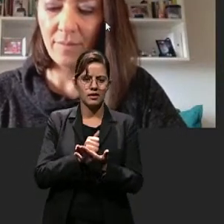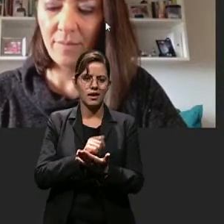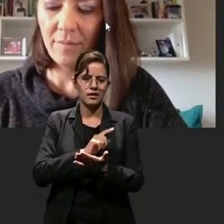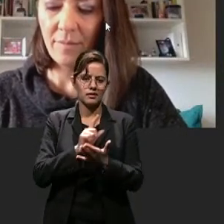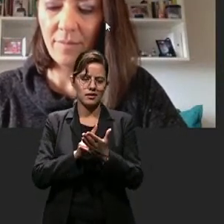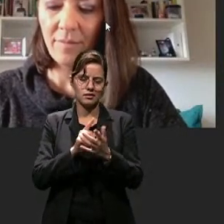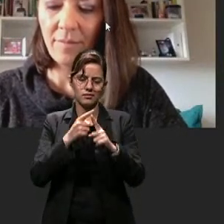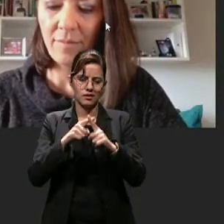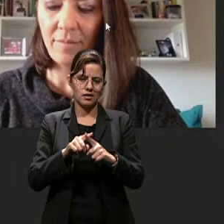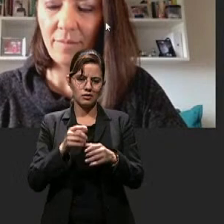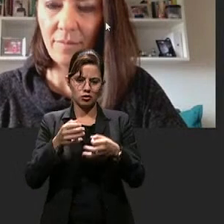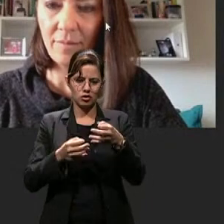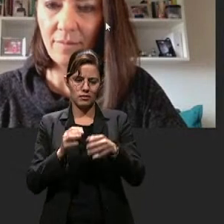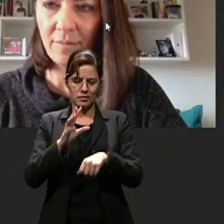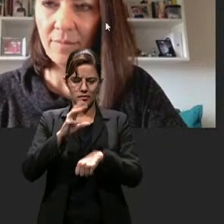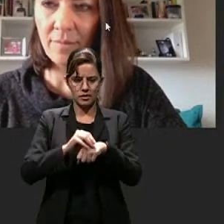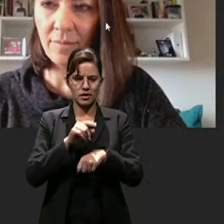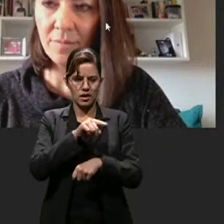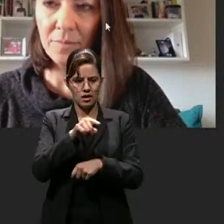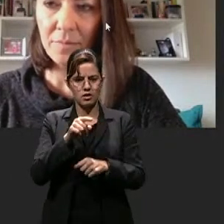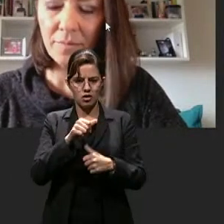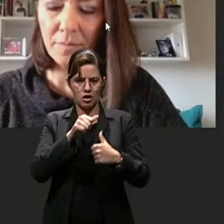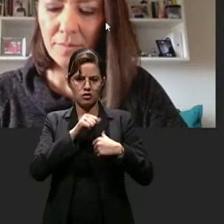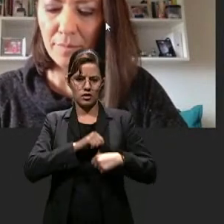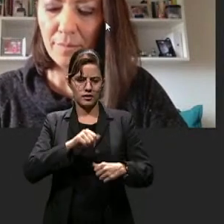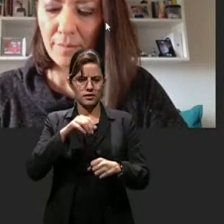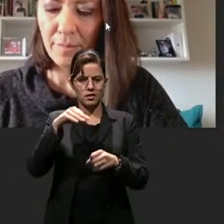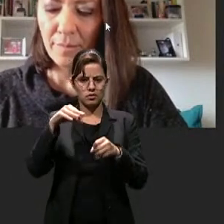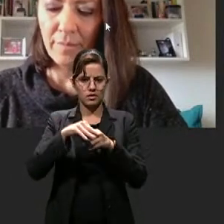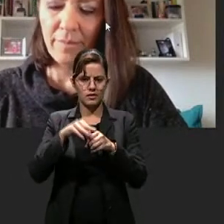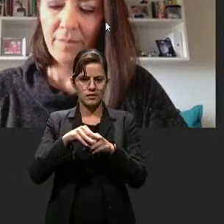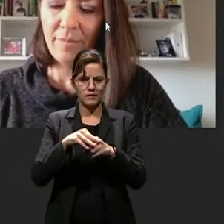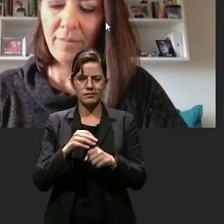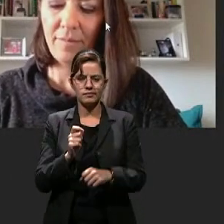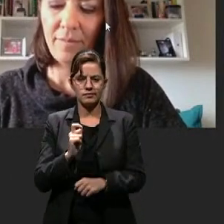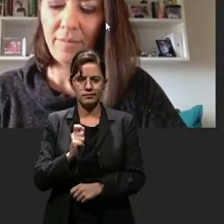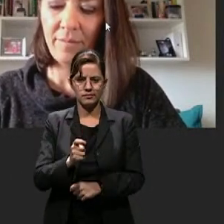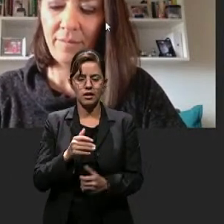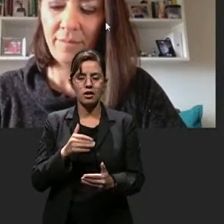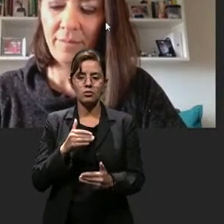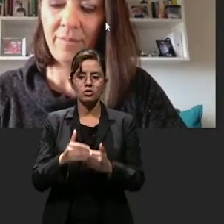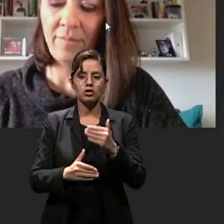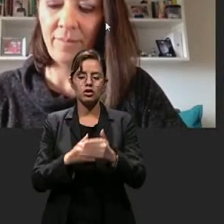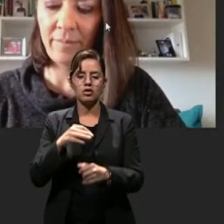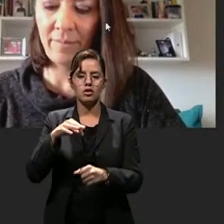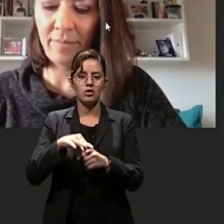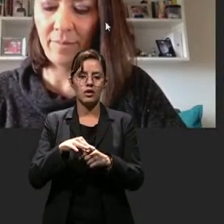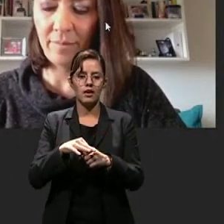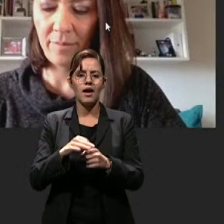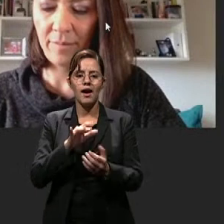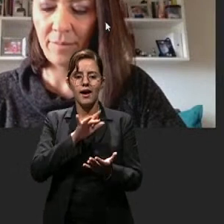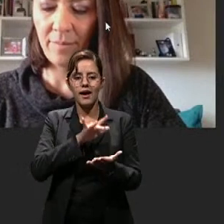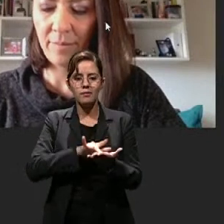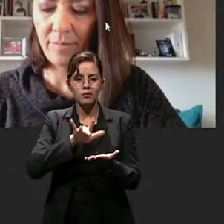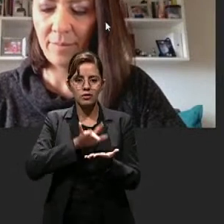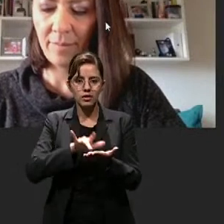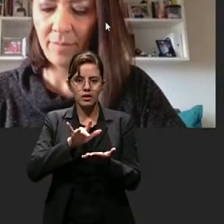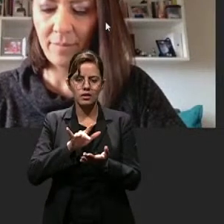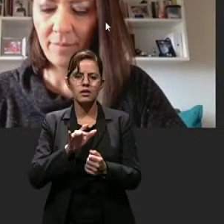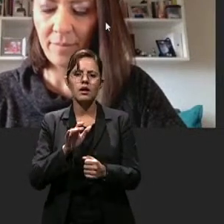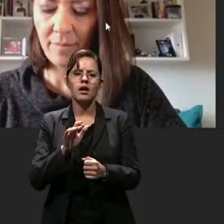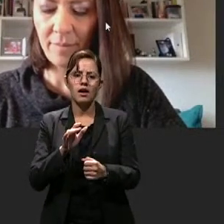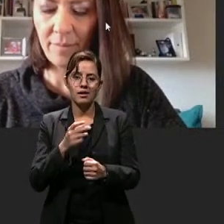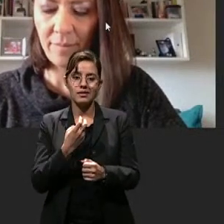for the electoral bodies, meaning that a common element to guarantee the electoral process is through